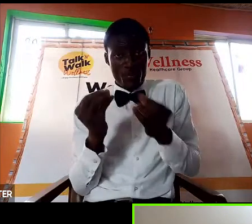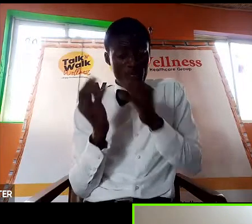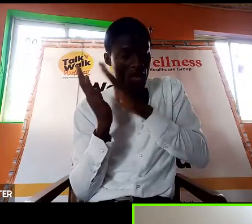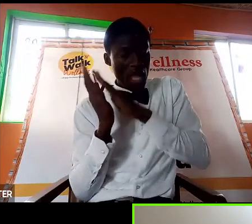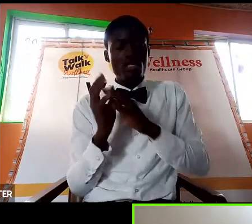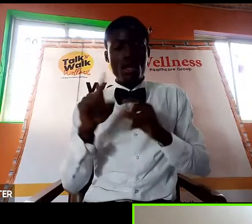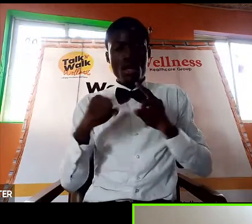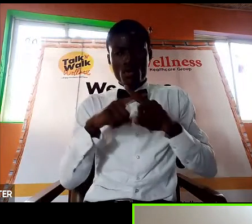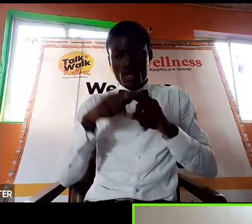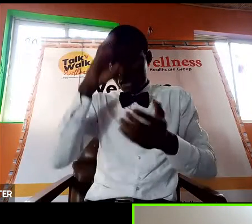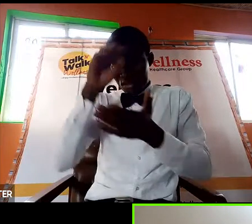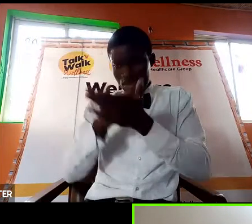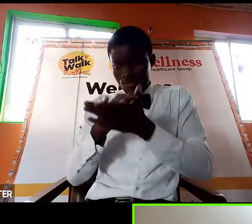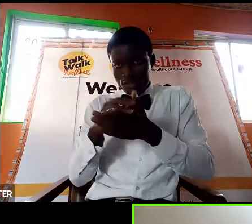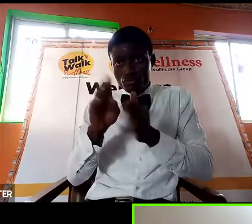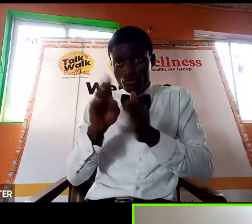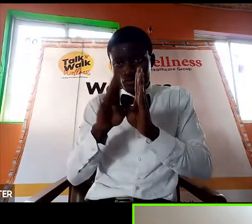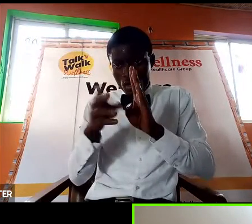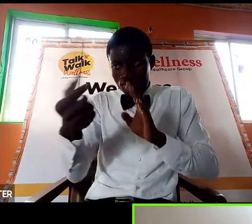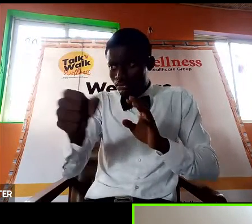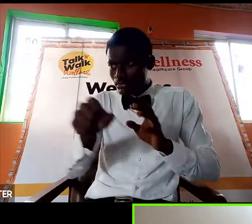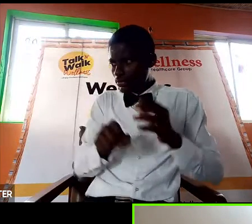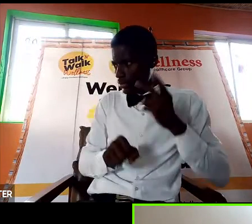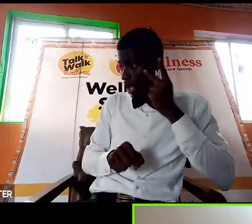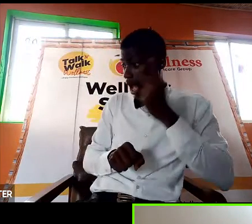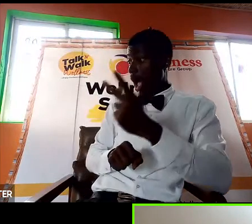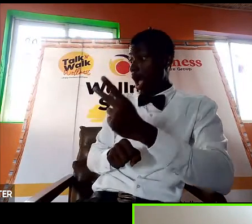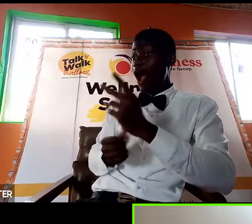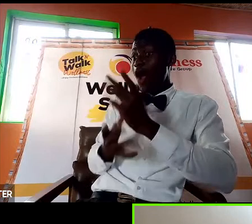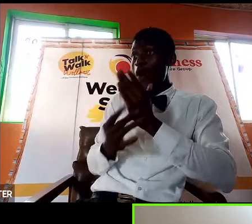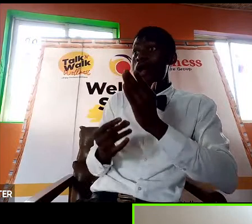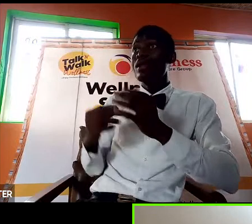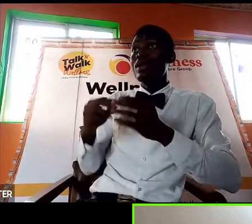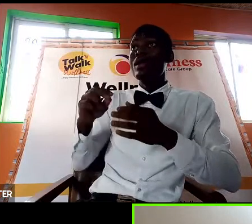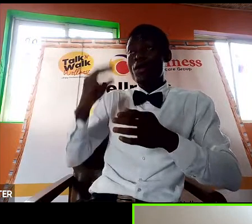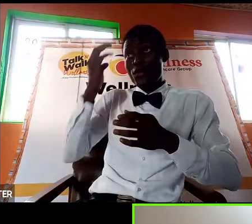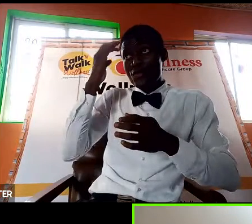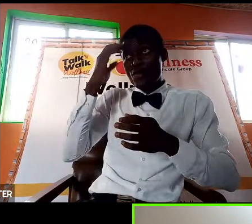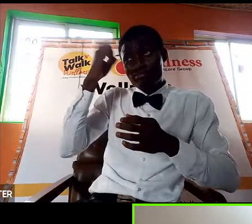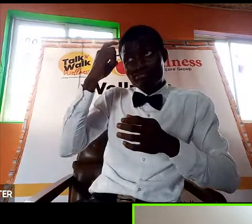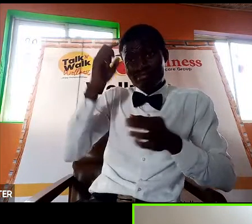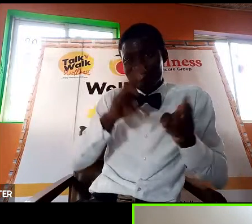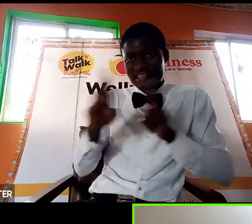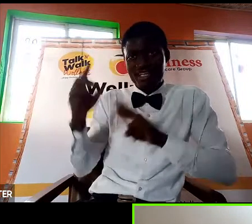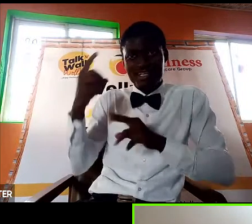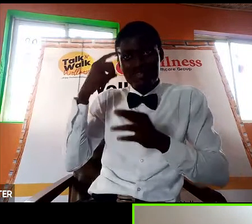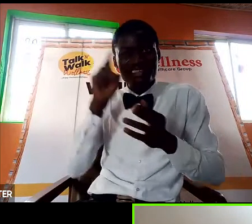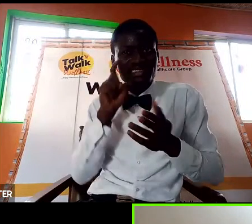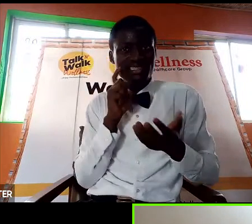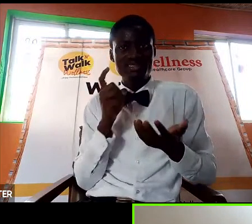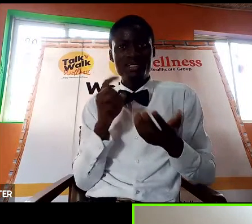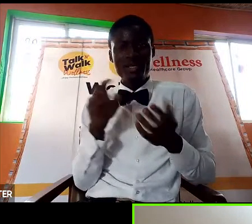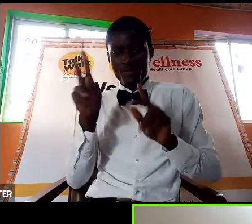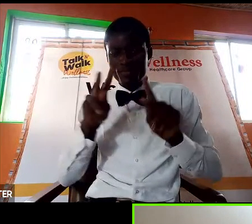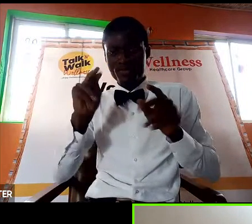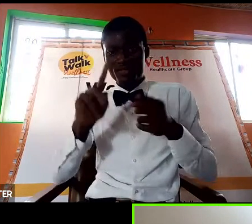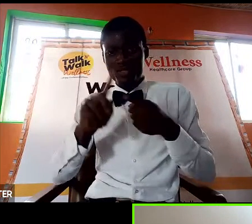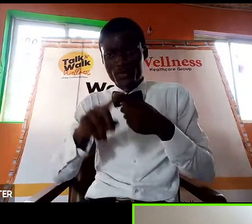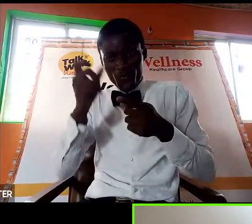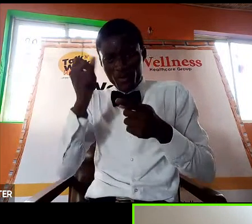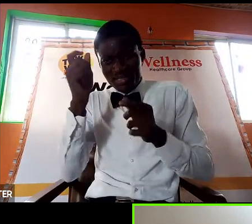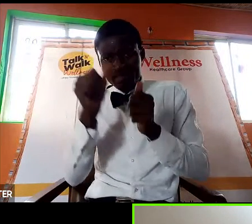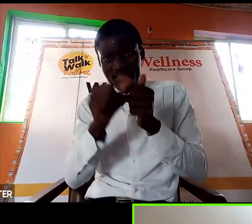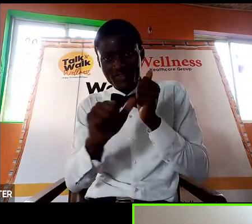it means they are going to be having sex. So I think people should be each other's friends so that they can be able to flow and, you know, do all of these things.